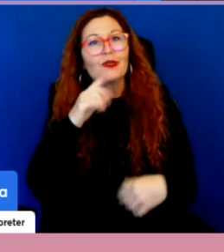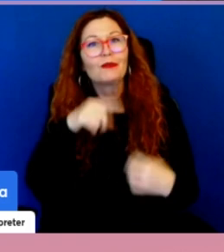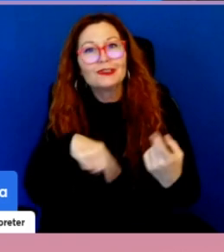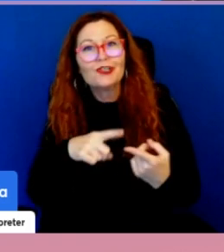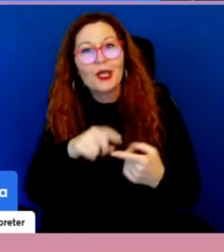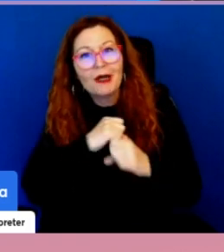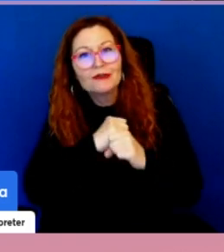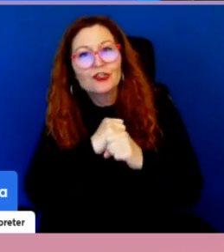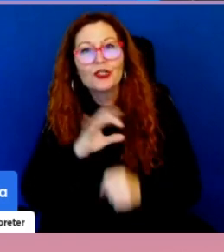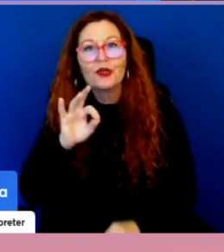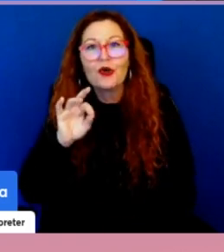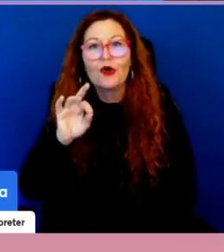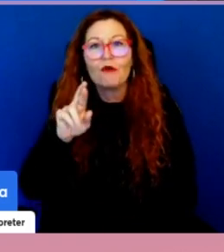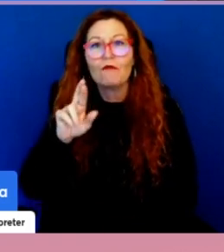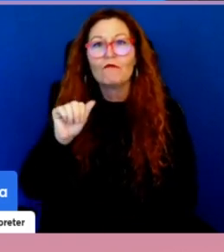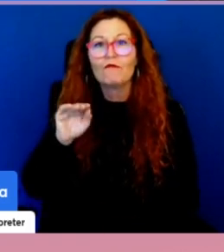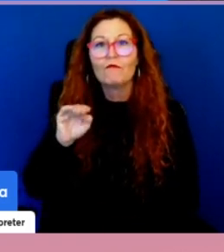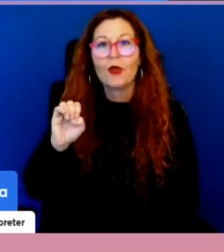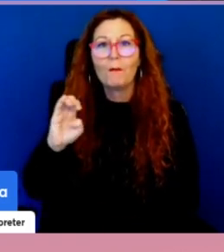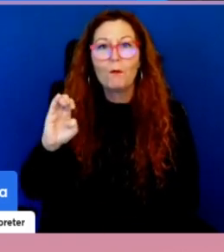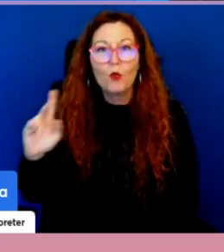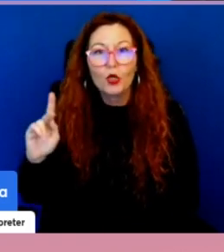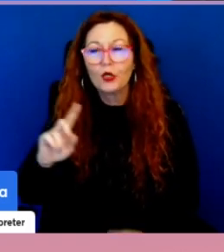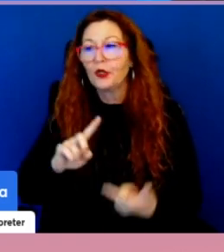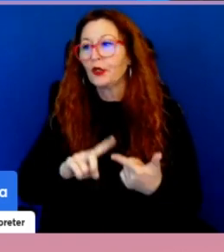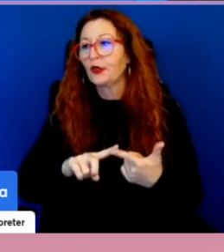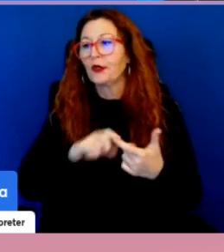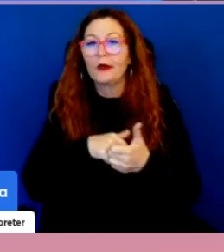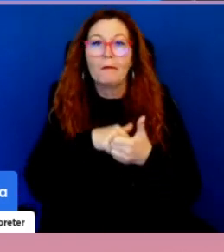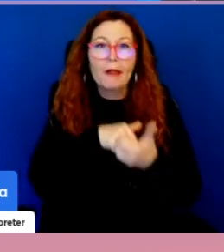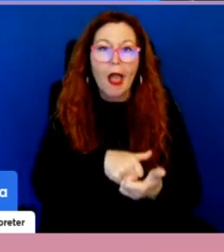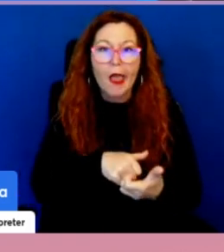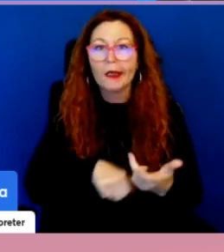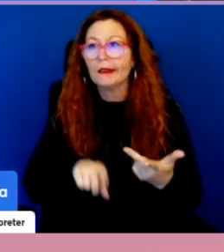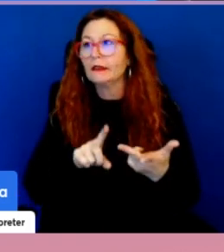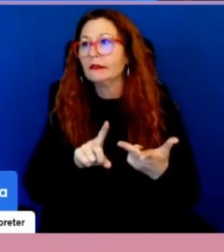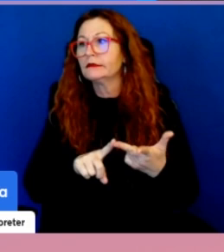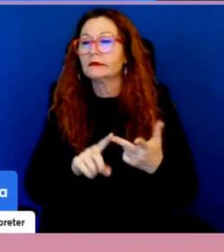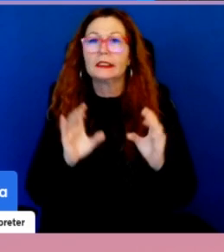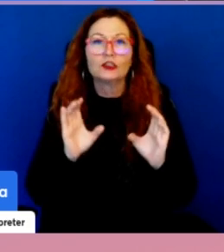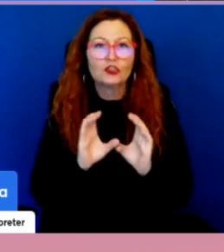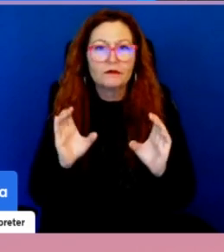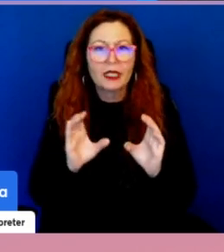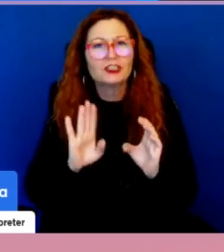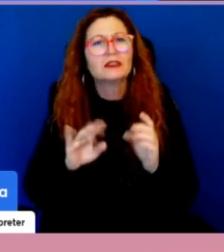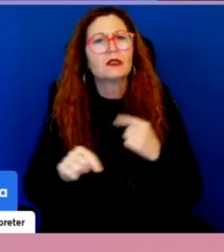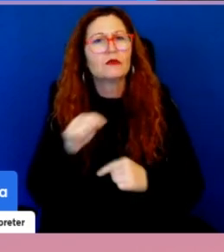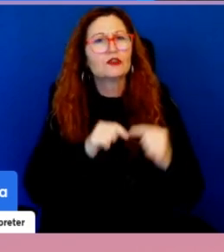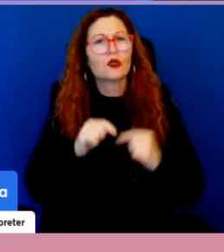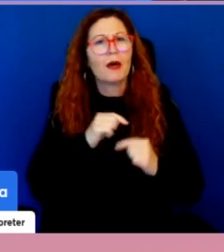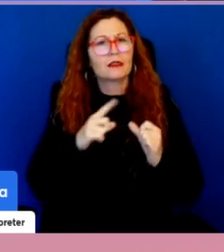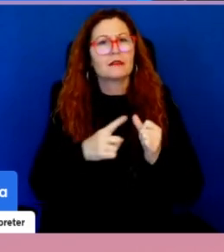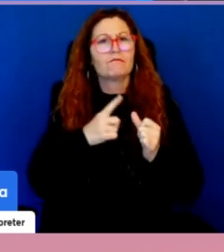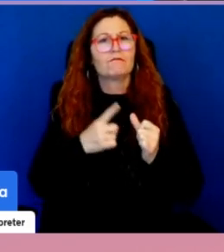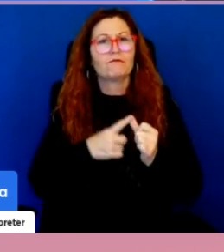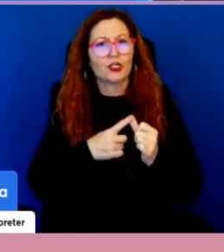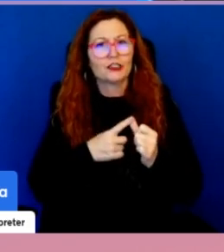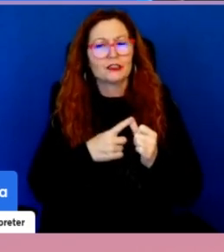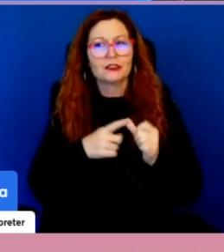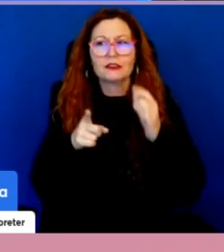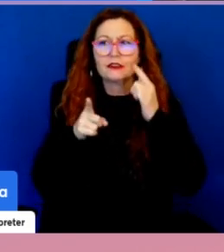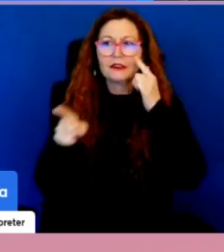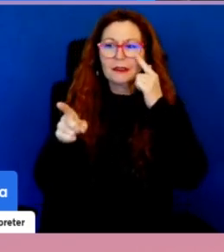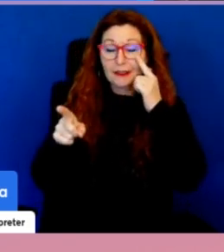frameworks and compliance and certifications. And I want to go back to that initial problem statement of little big mining